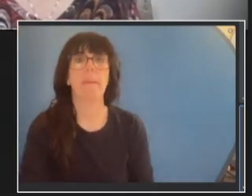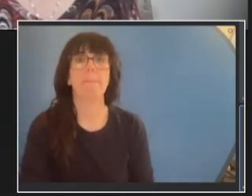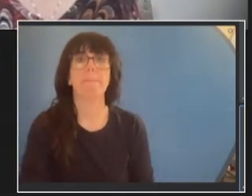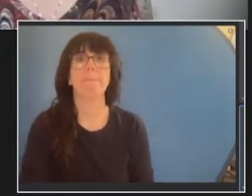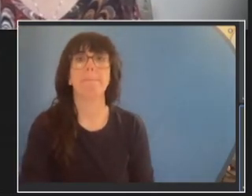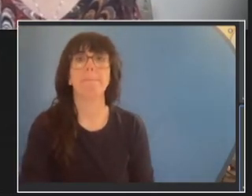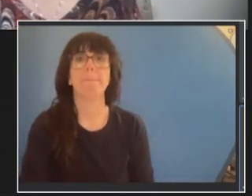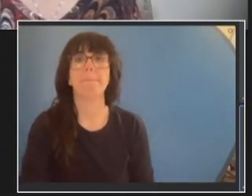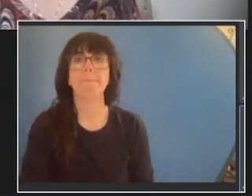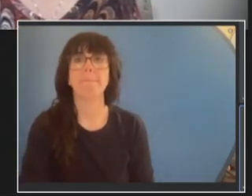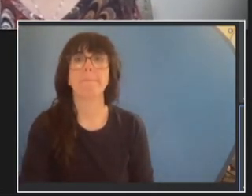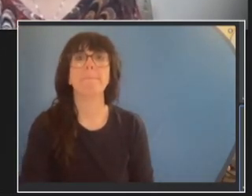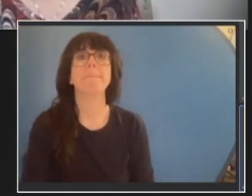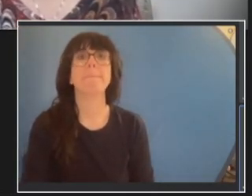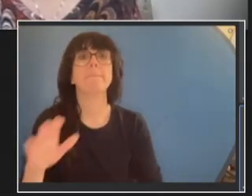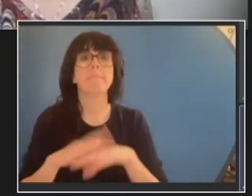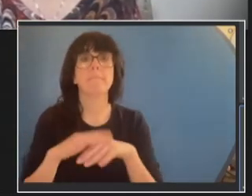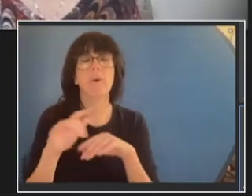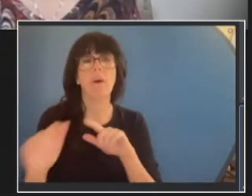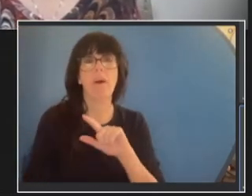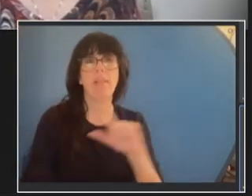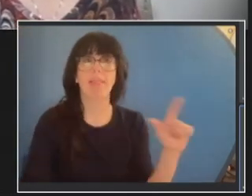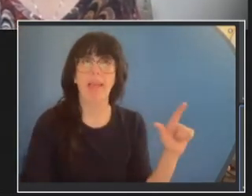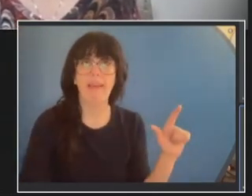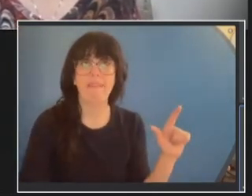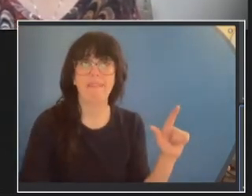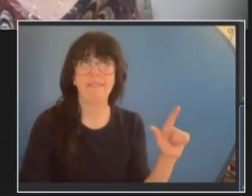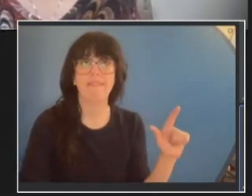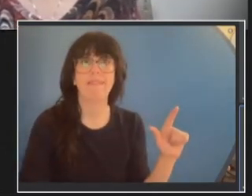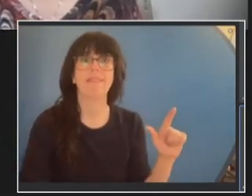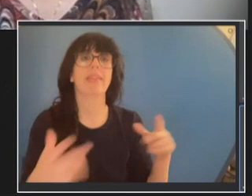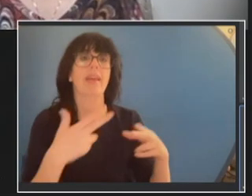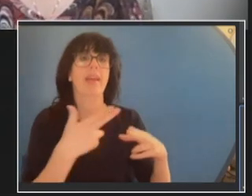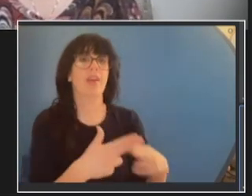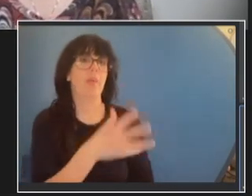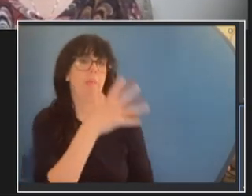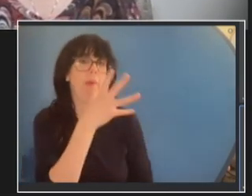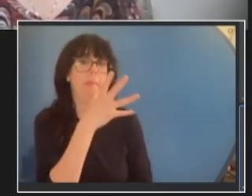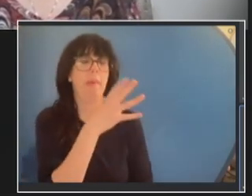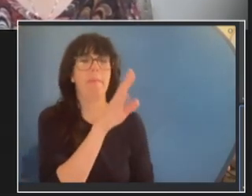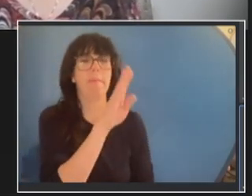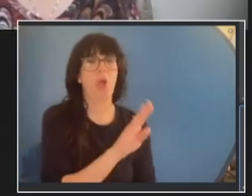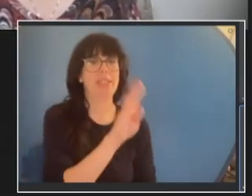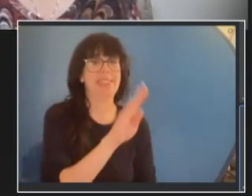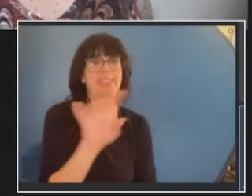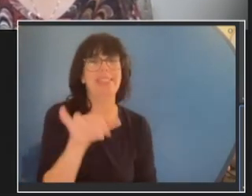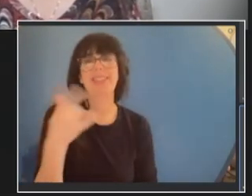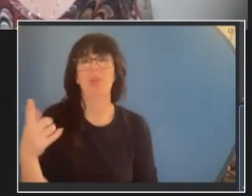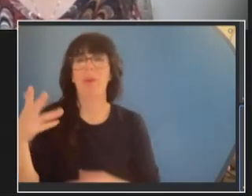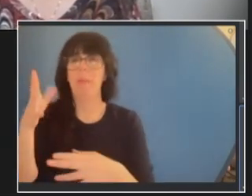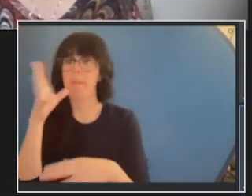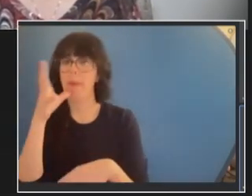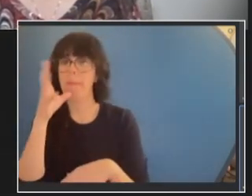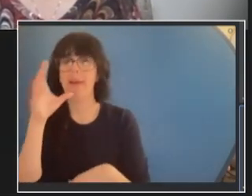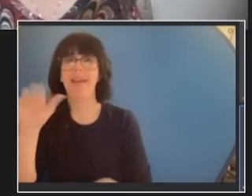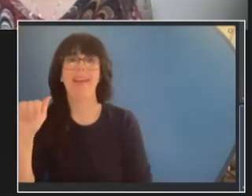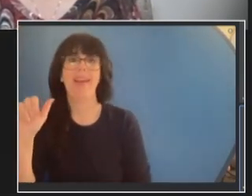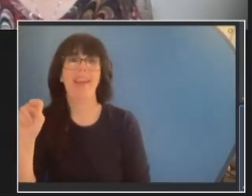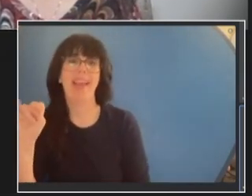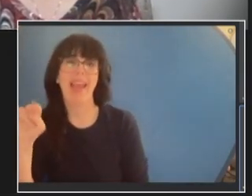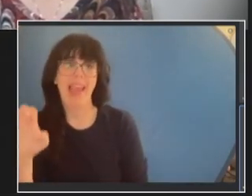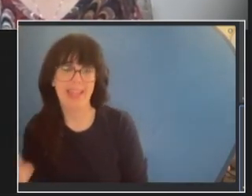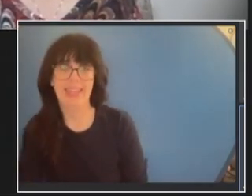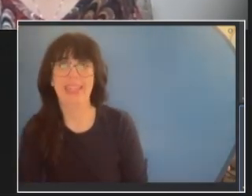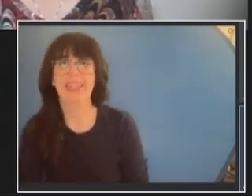on the left, I called Mama Boston, and on the right was Mama Annie. And in the center, you see me with my parents